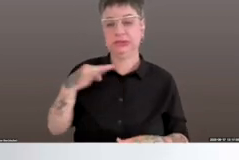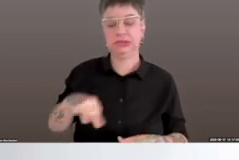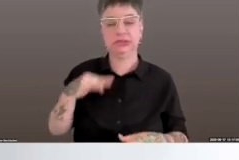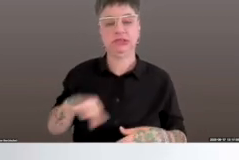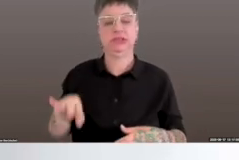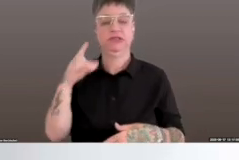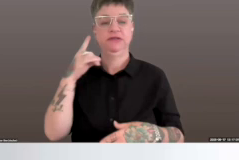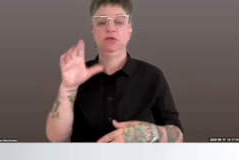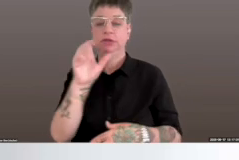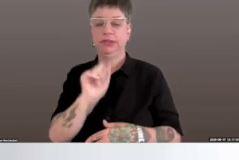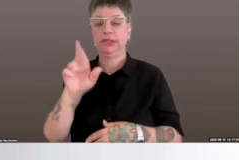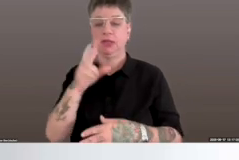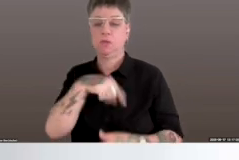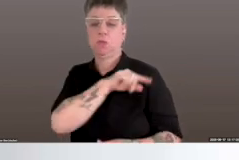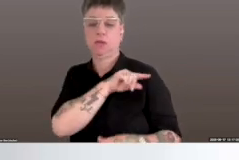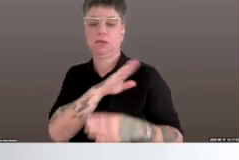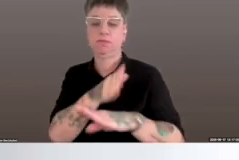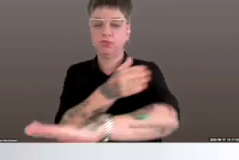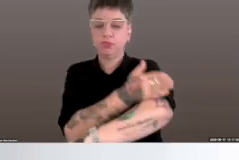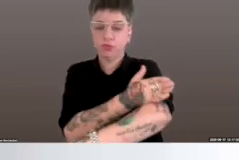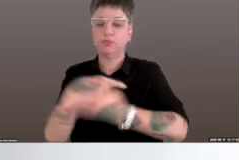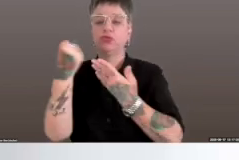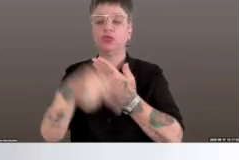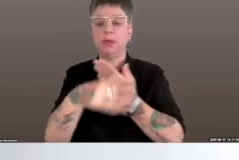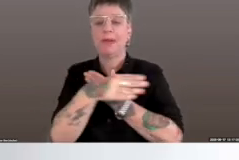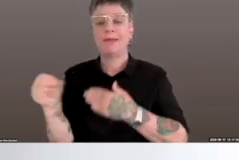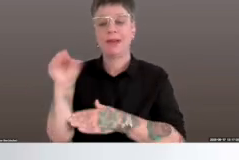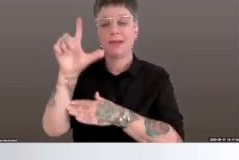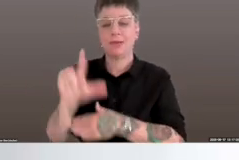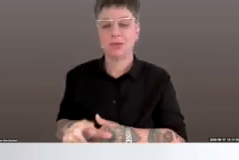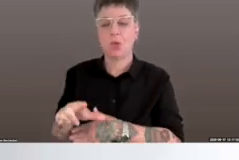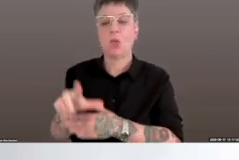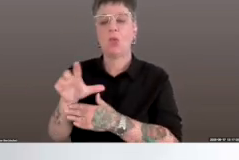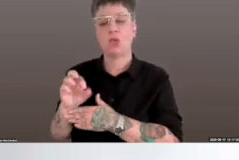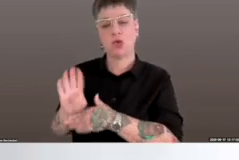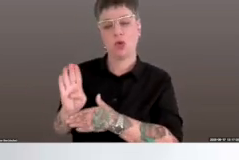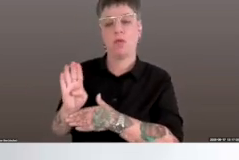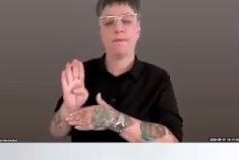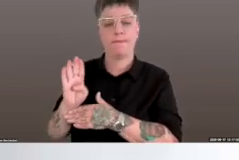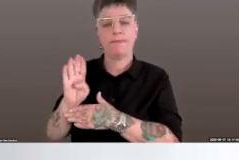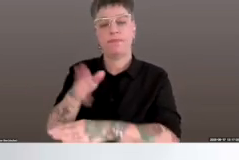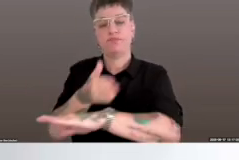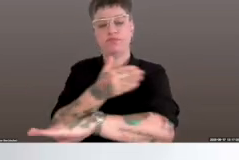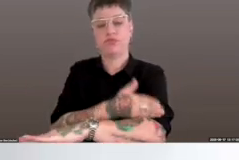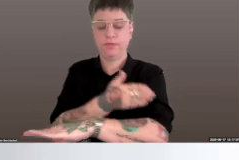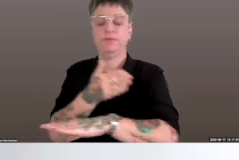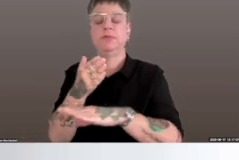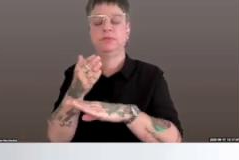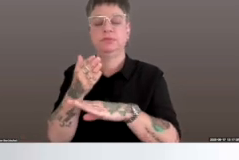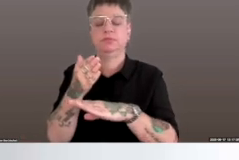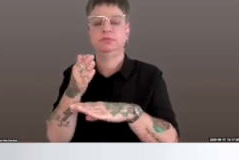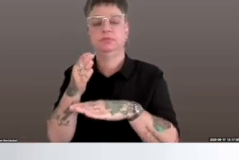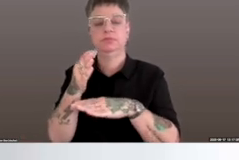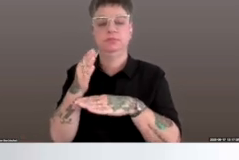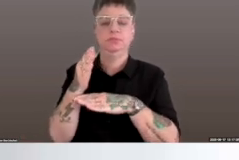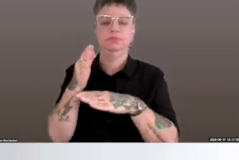Improvement Program and the Low Carbon Transportation Program. The Air Quality Improvement Program, or